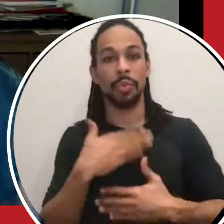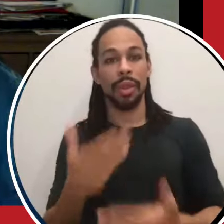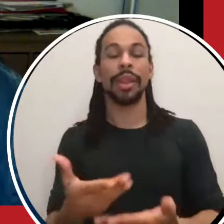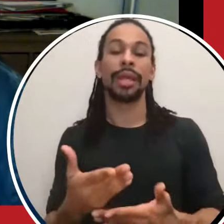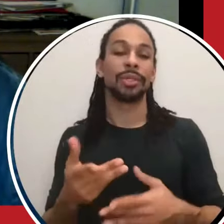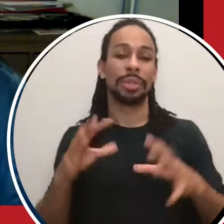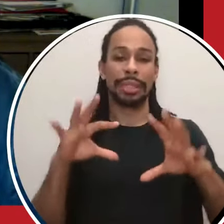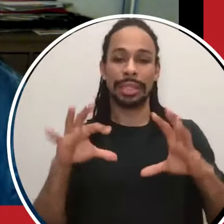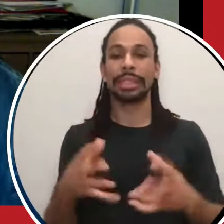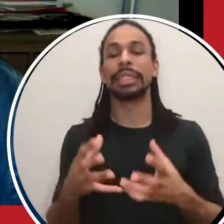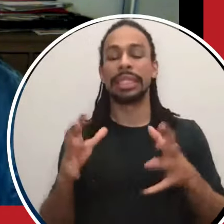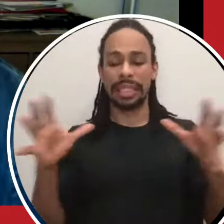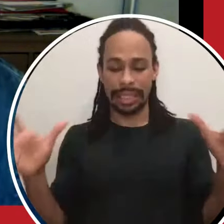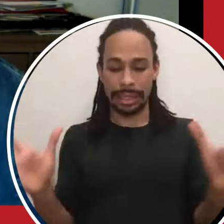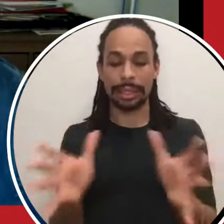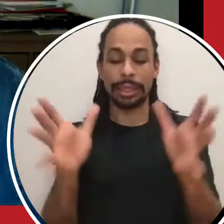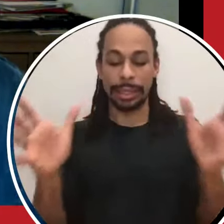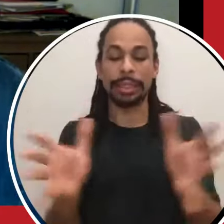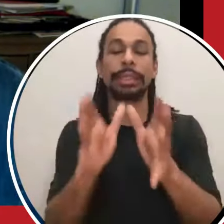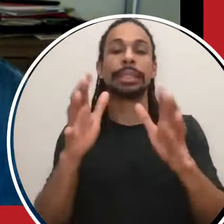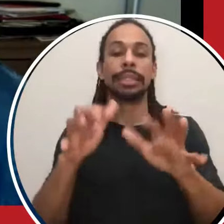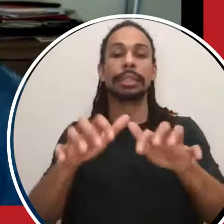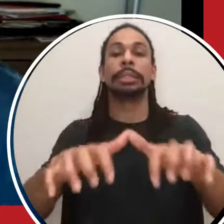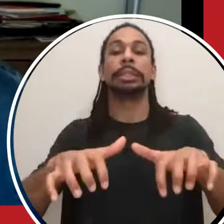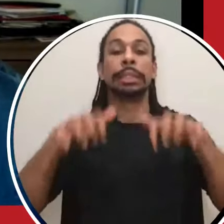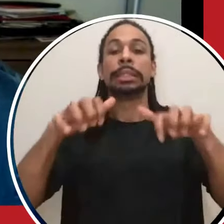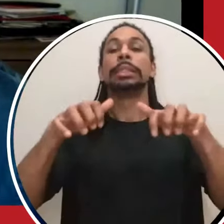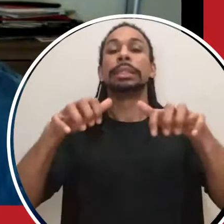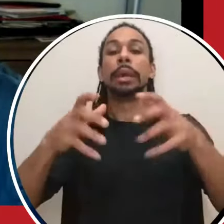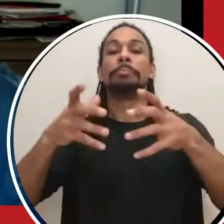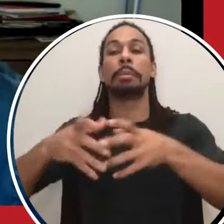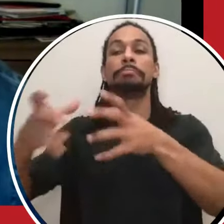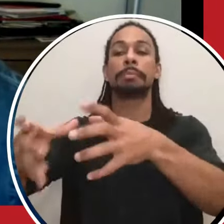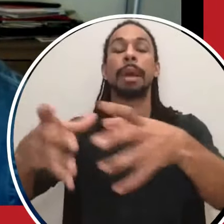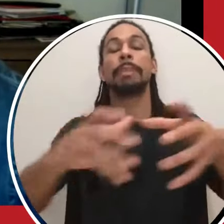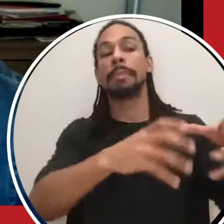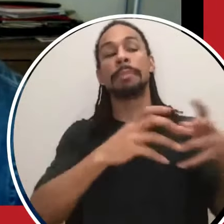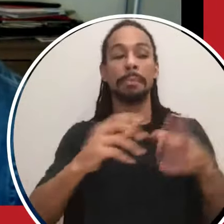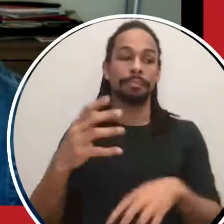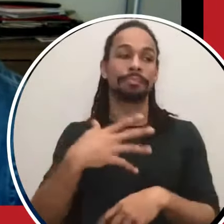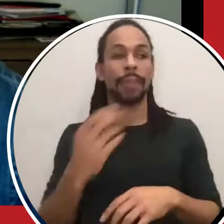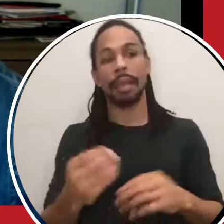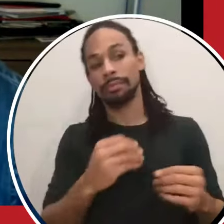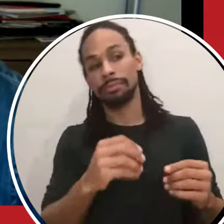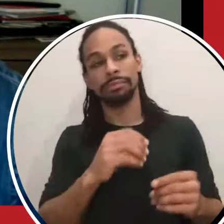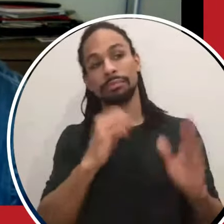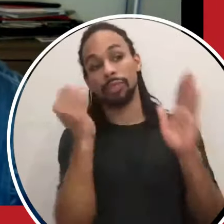into the streets, knocking on doors, talking to people. The pandemic took that away from us.